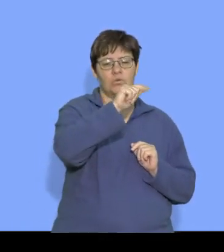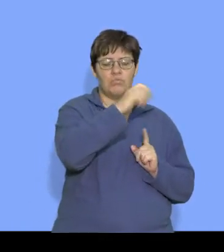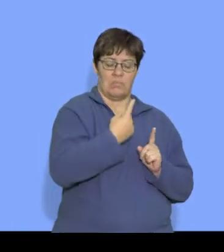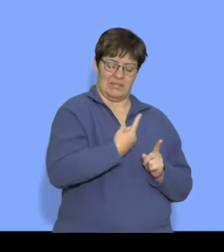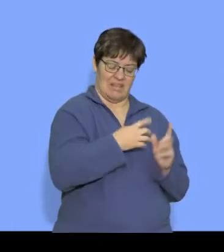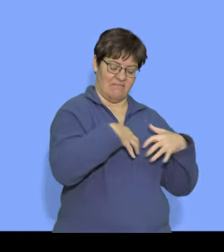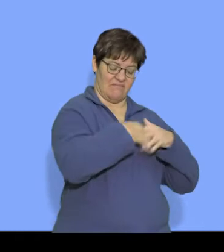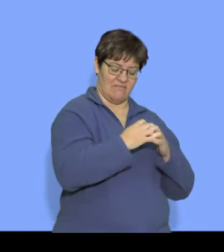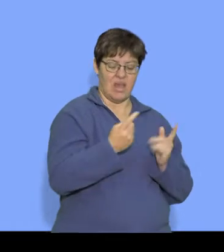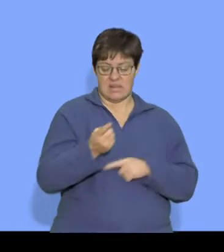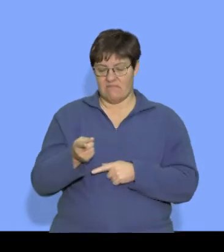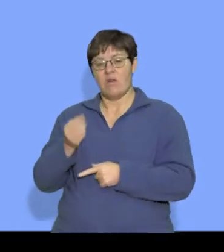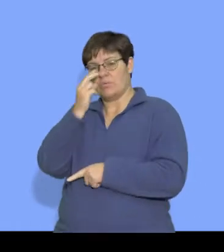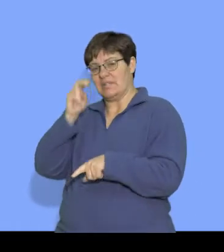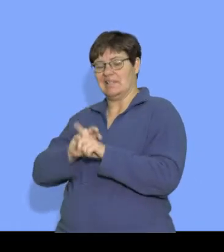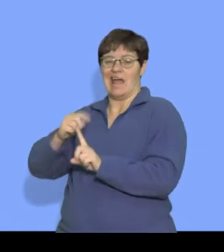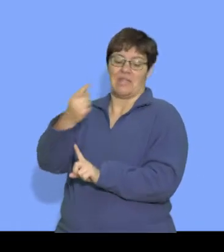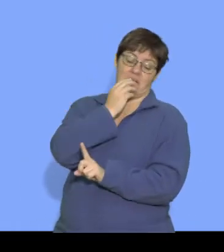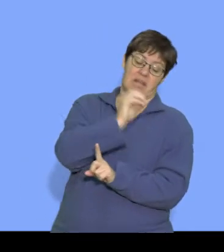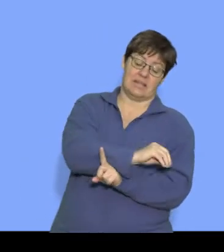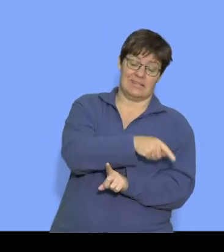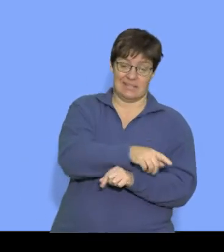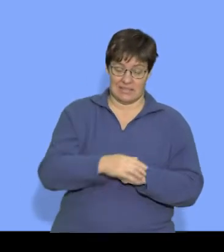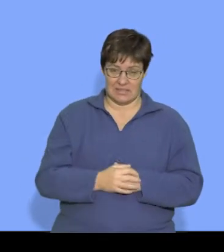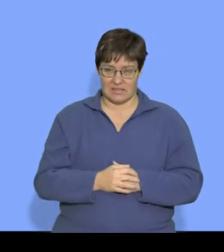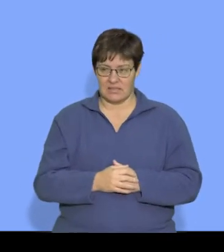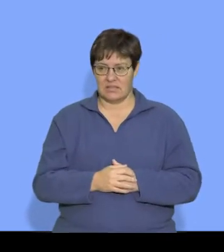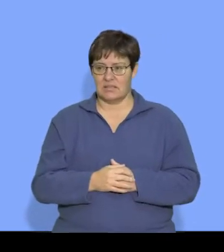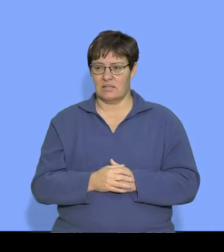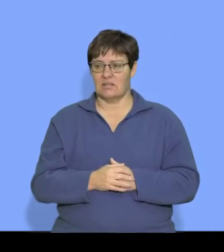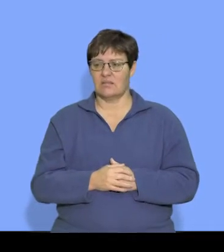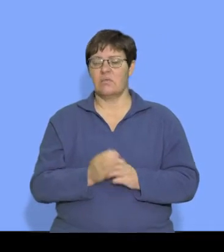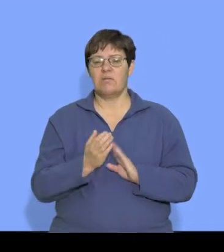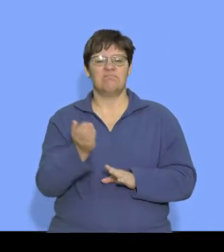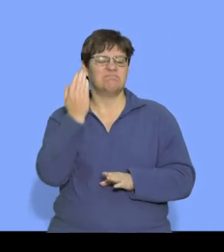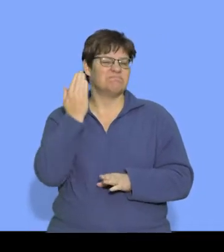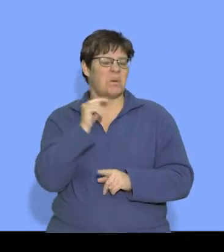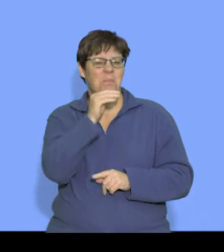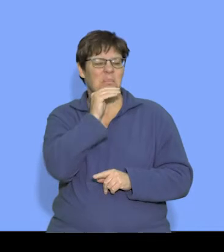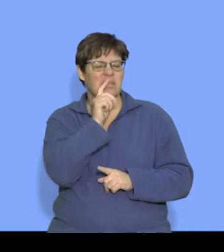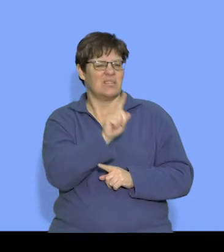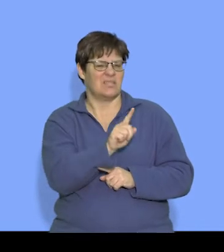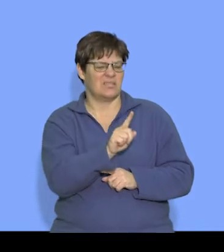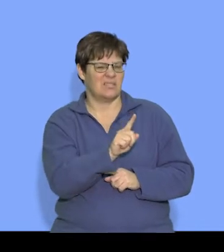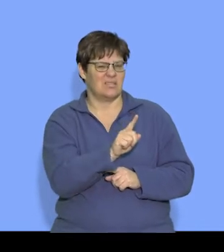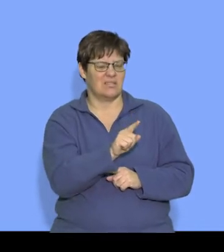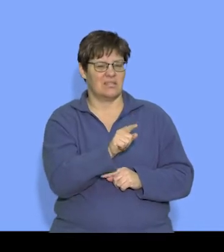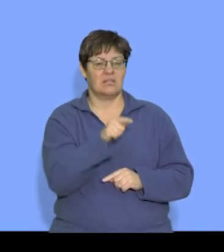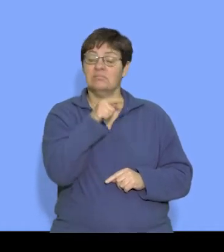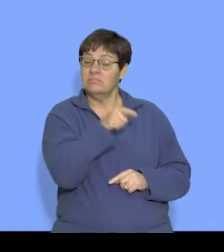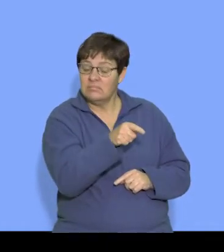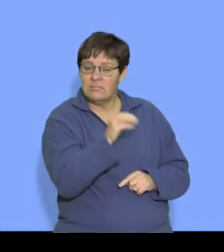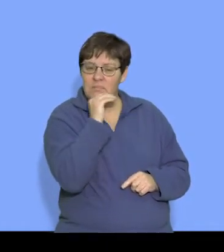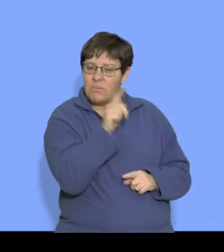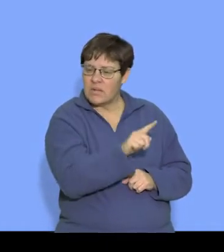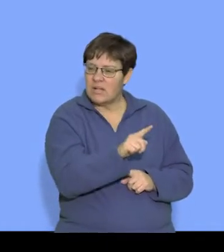food. We've also mentioned the concept of autotrophic nutrition in the past. What does that mean? Essentially, it